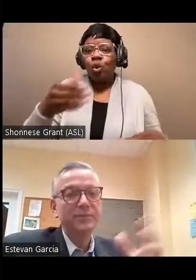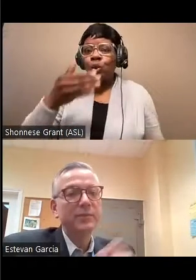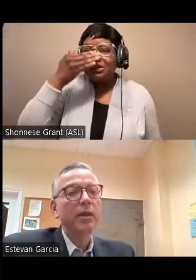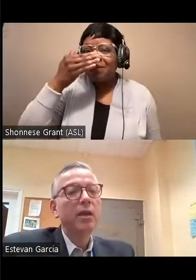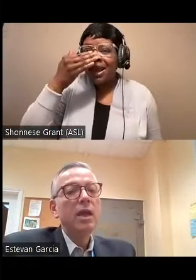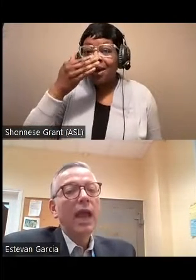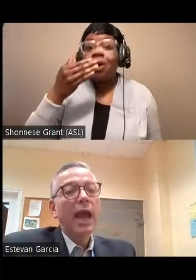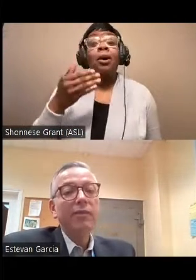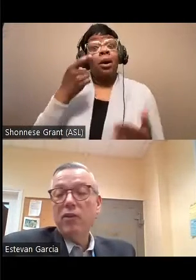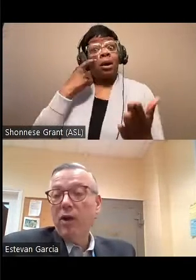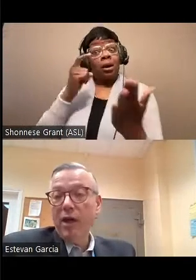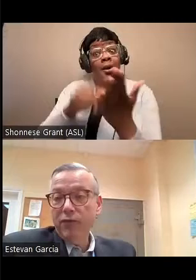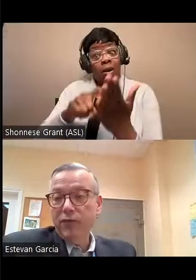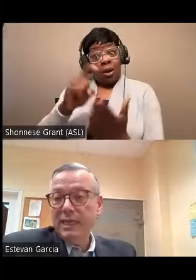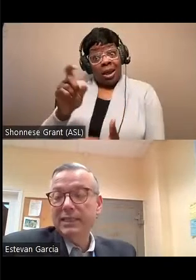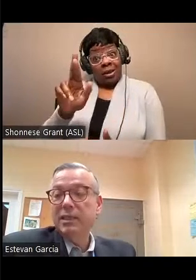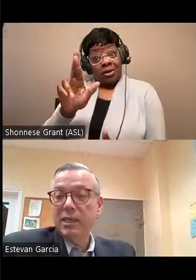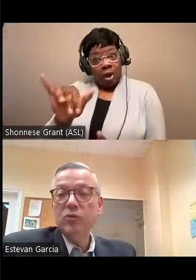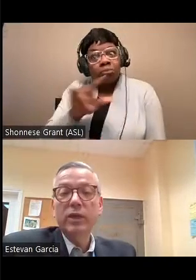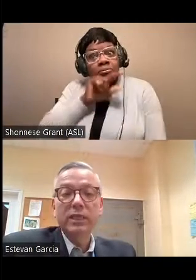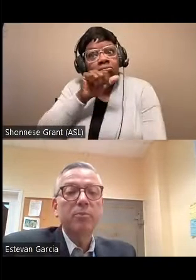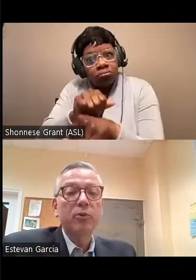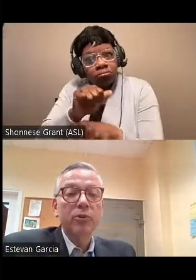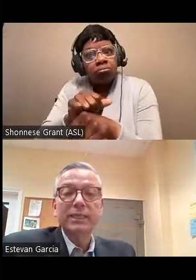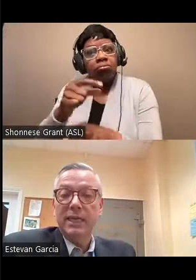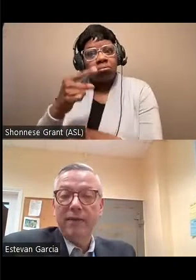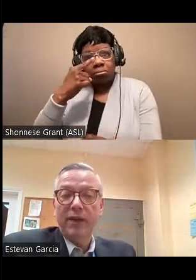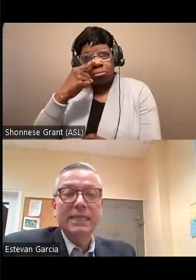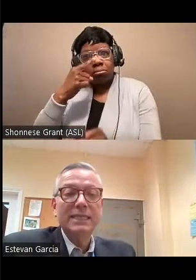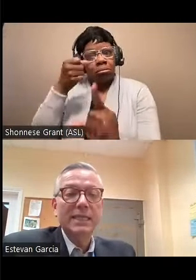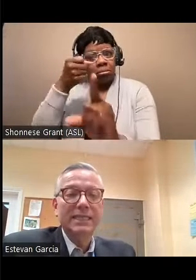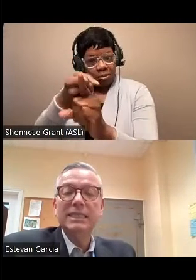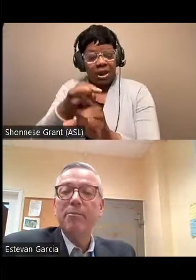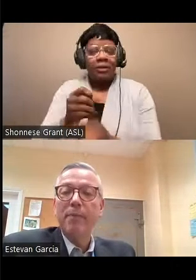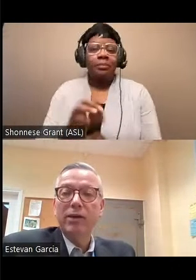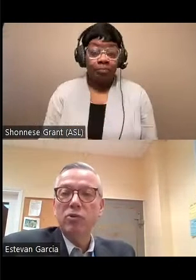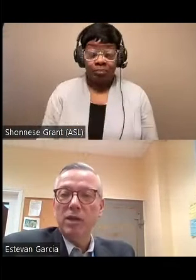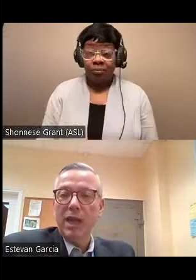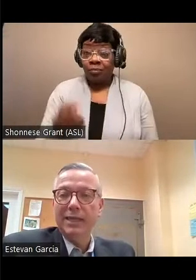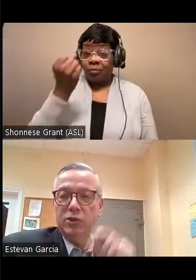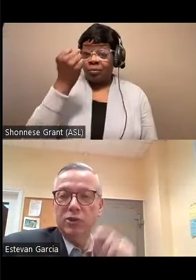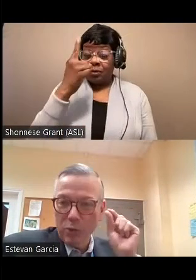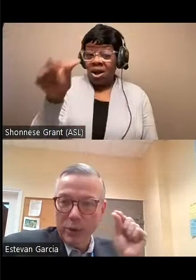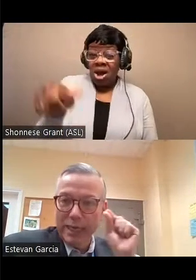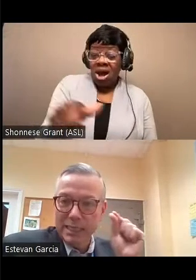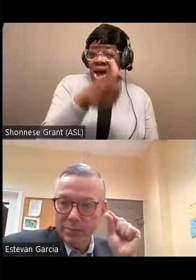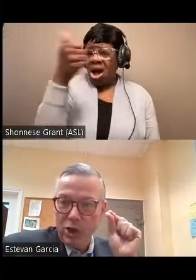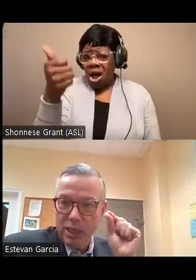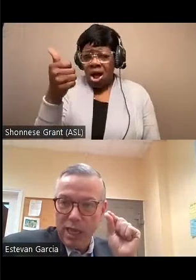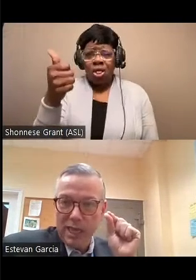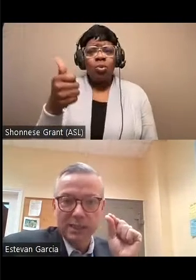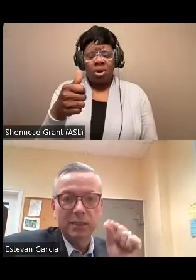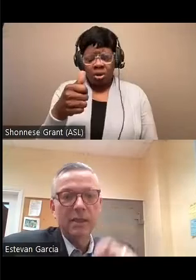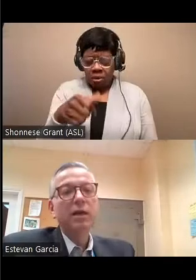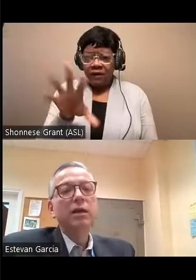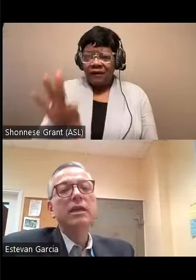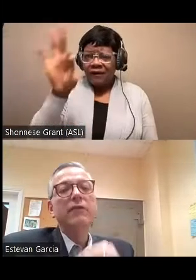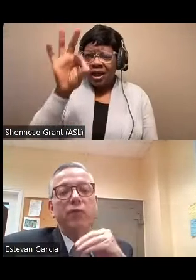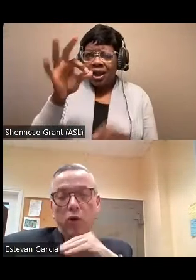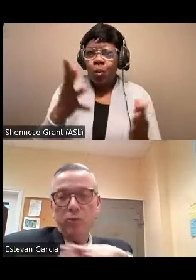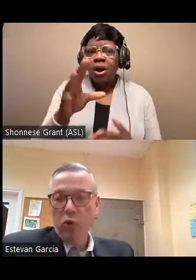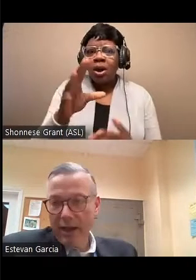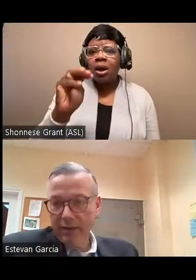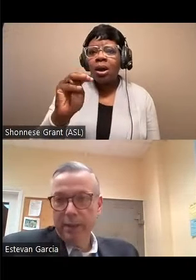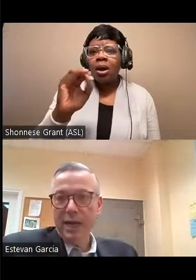that. And then there are other findings, and this one is pretty significant, is these microclots, or really small clots